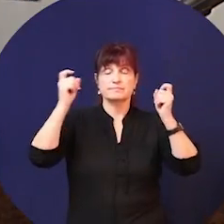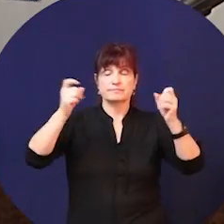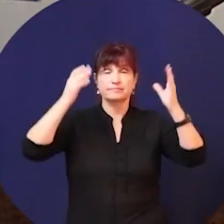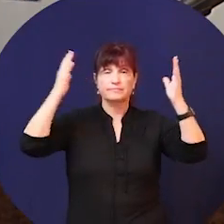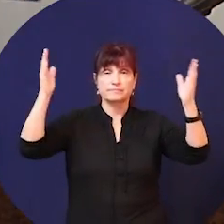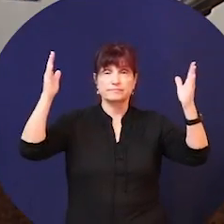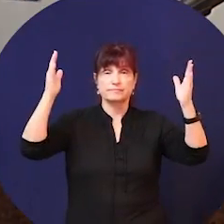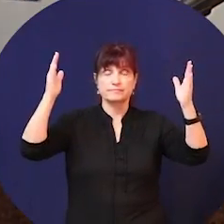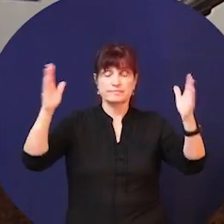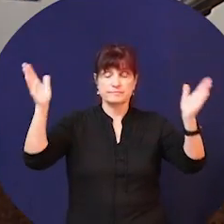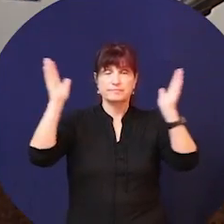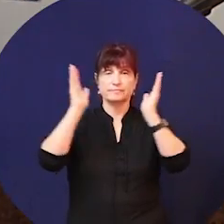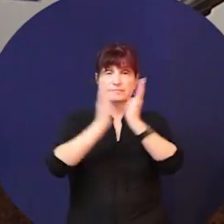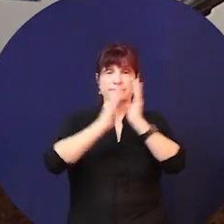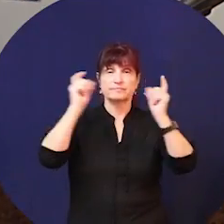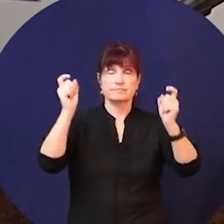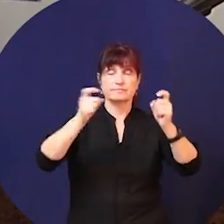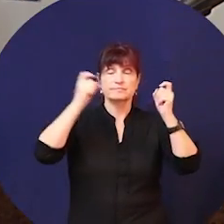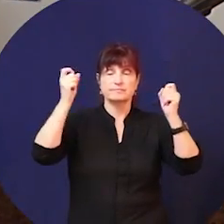alleluia,